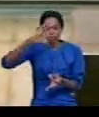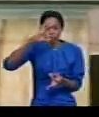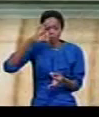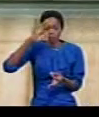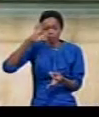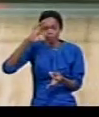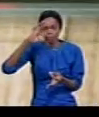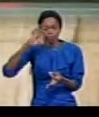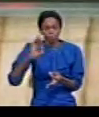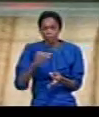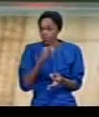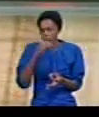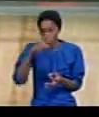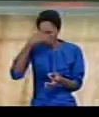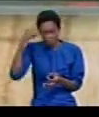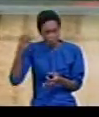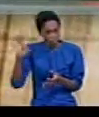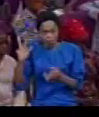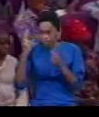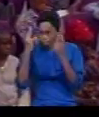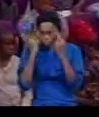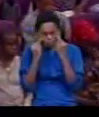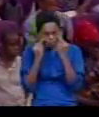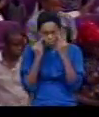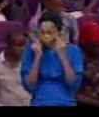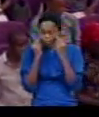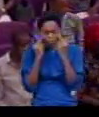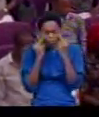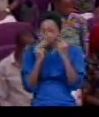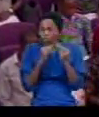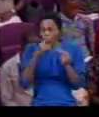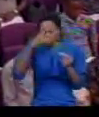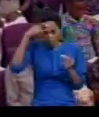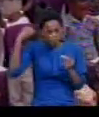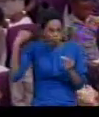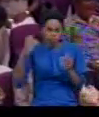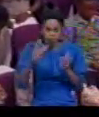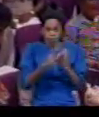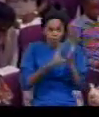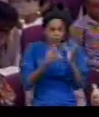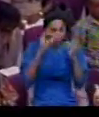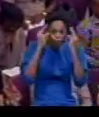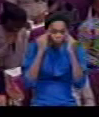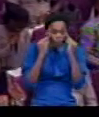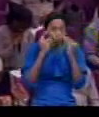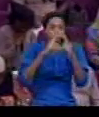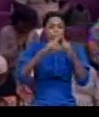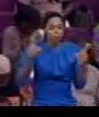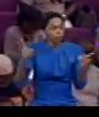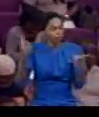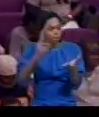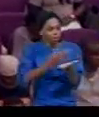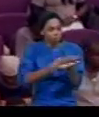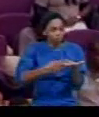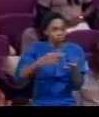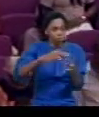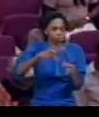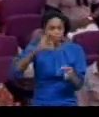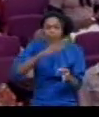Ghost. It's not because of Moses now. It's not because of the law of Moses. The Holy Ghost.